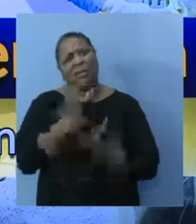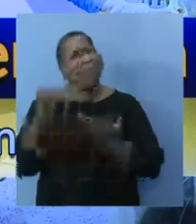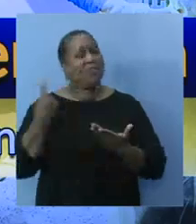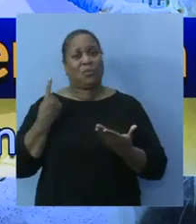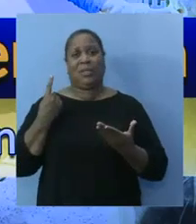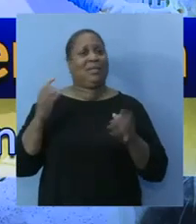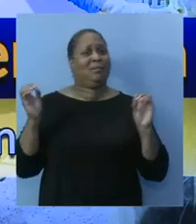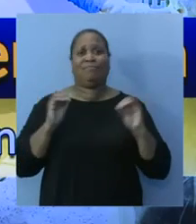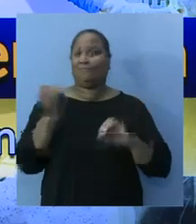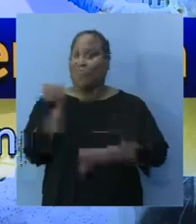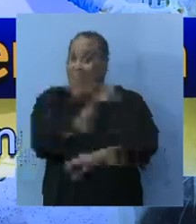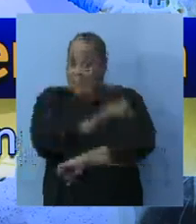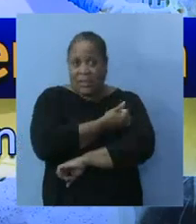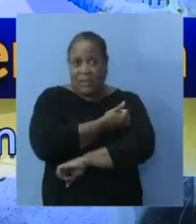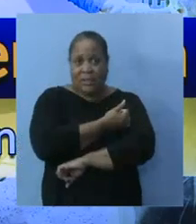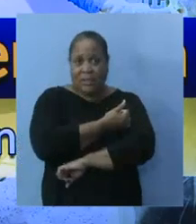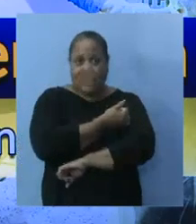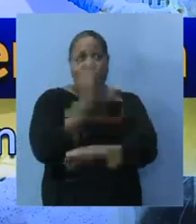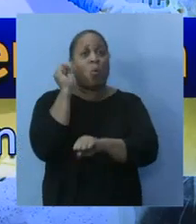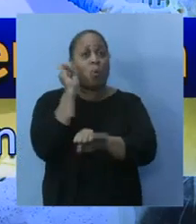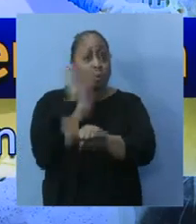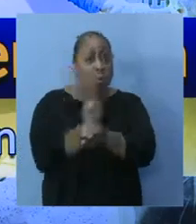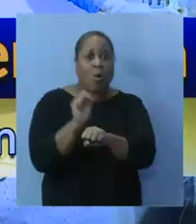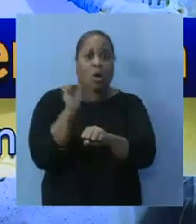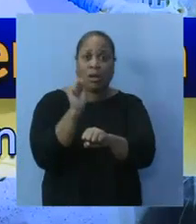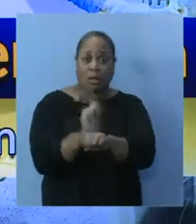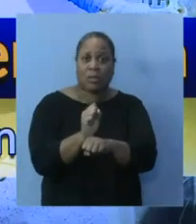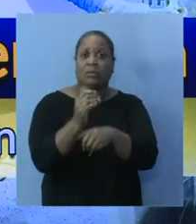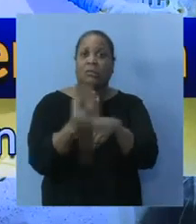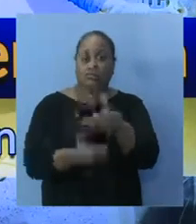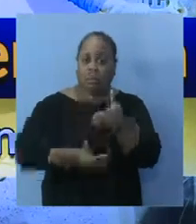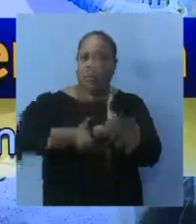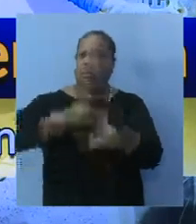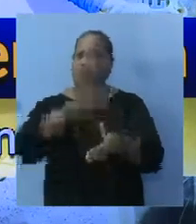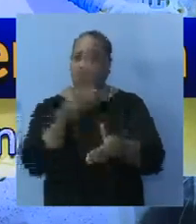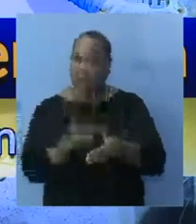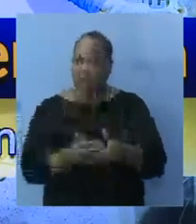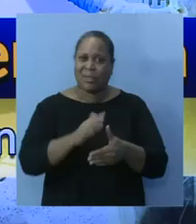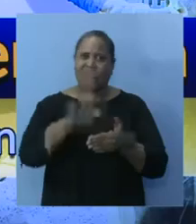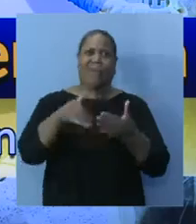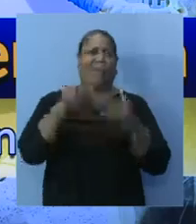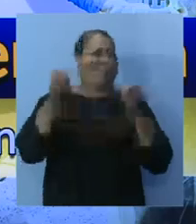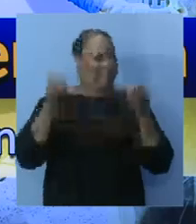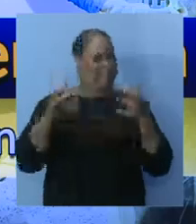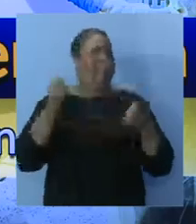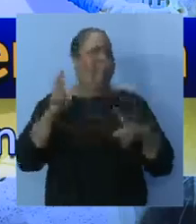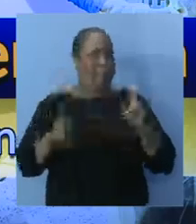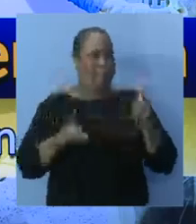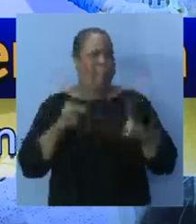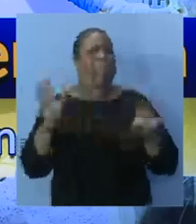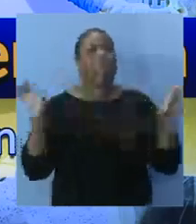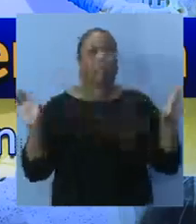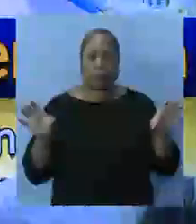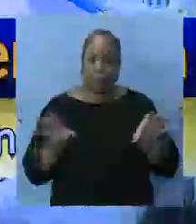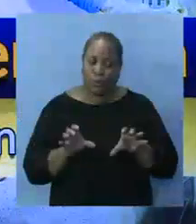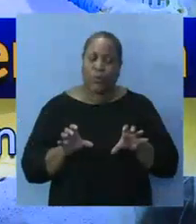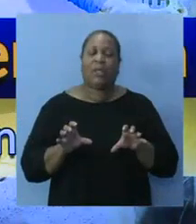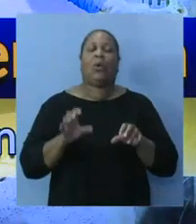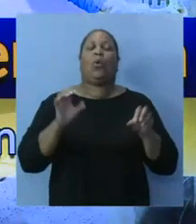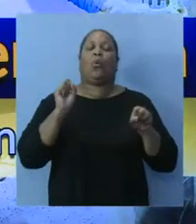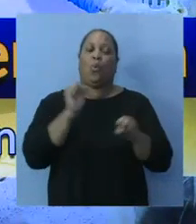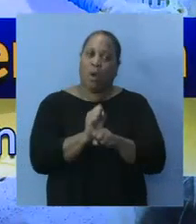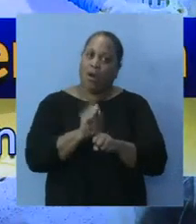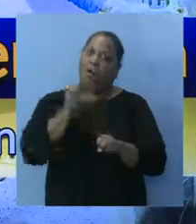have vaccines. We are working through the process. There are a whole lot of persons, and we are doing it. We are working